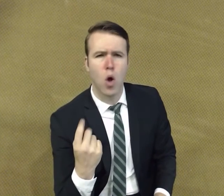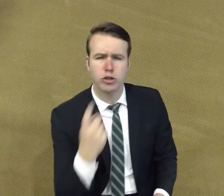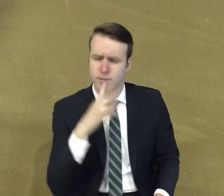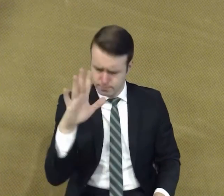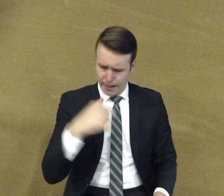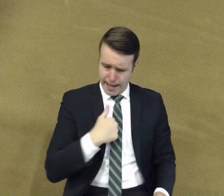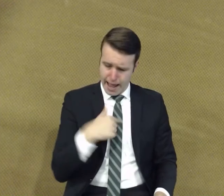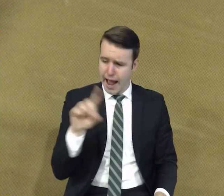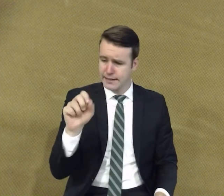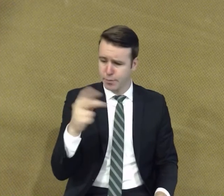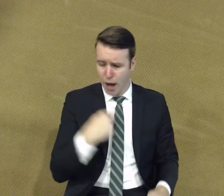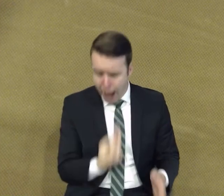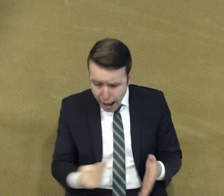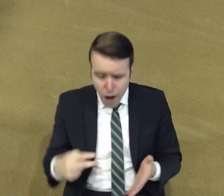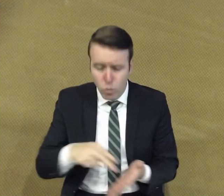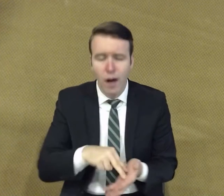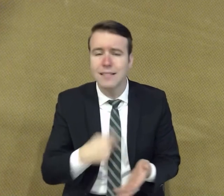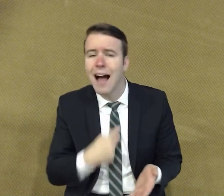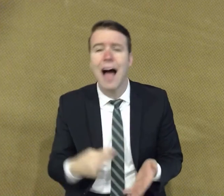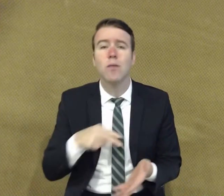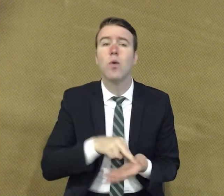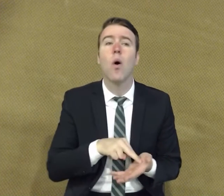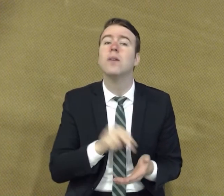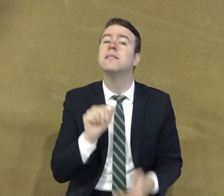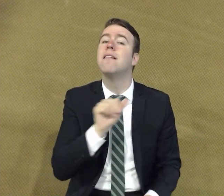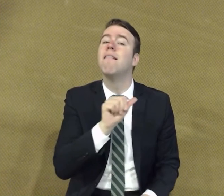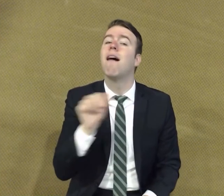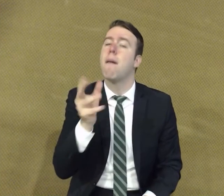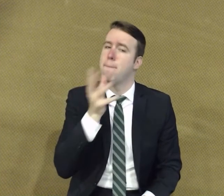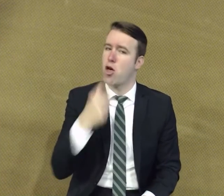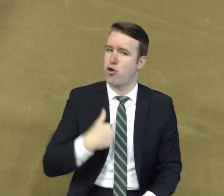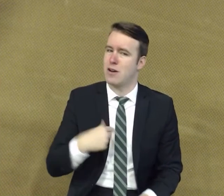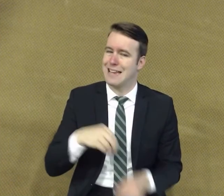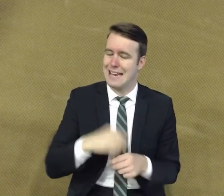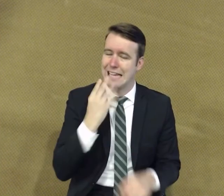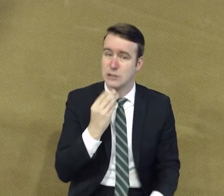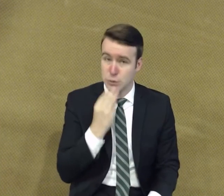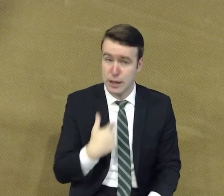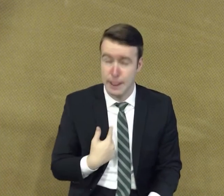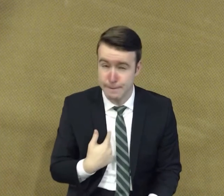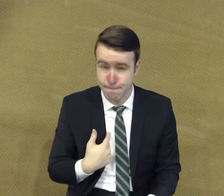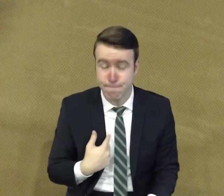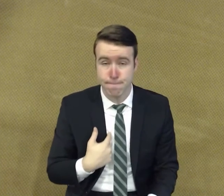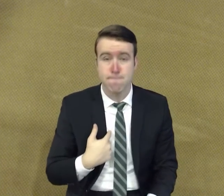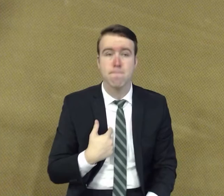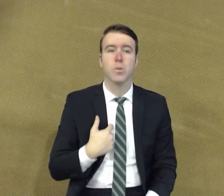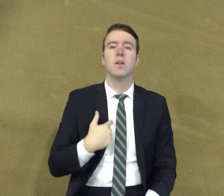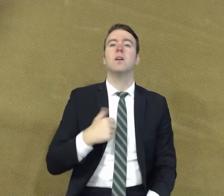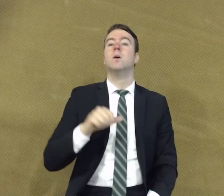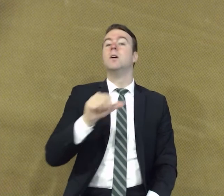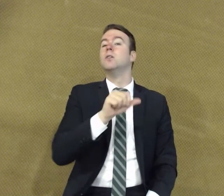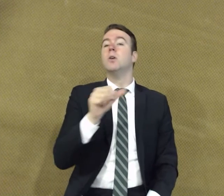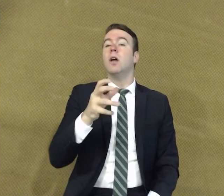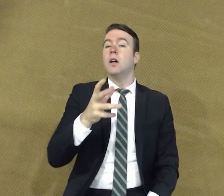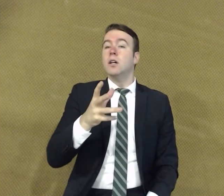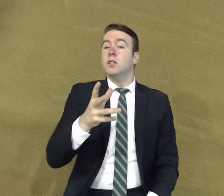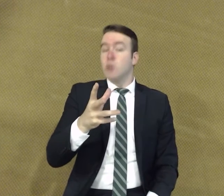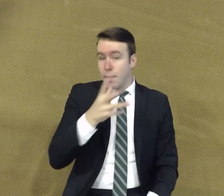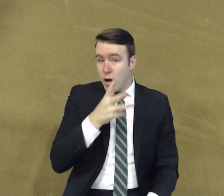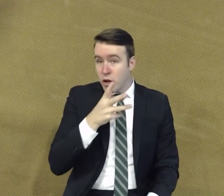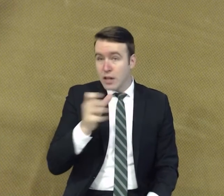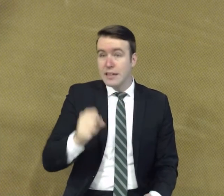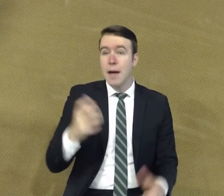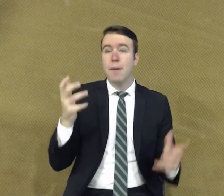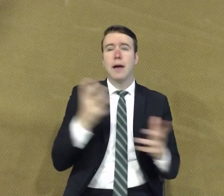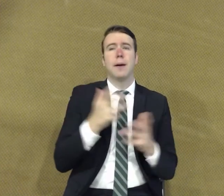I, Deborah, arose, that I arose a mother in Israel. So a mother can have